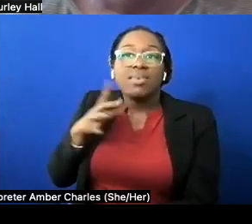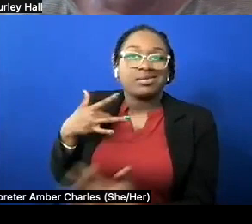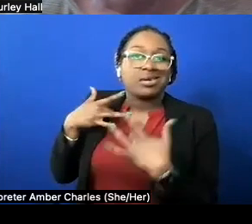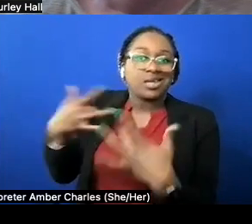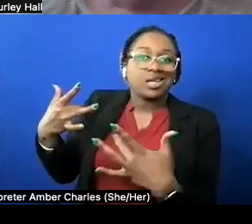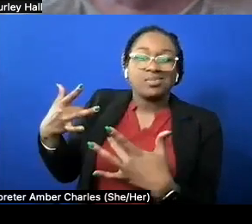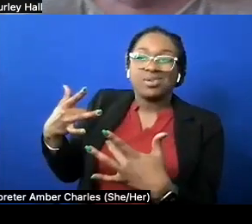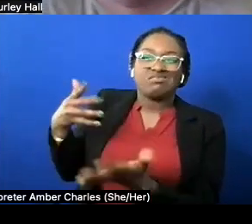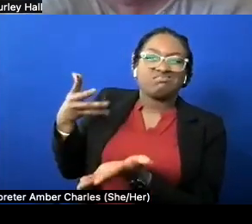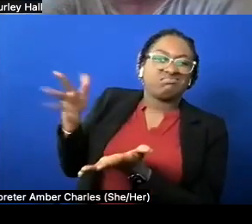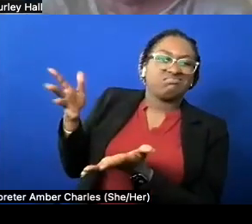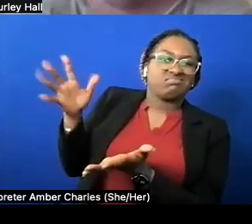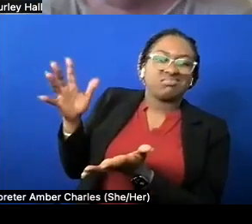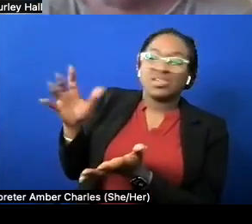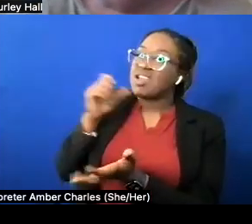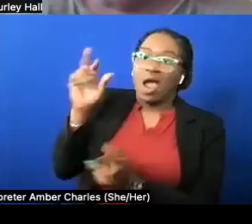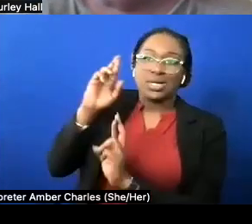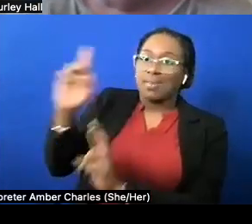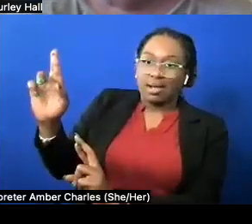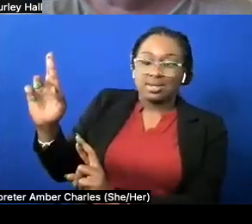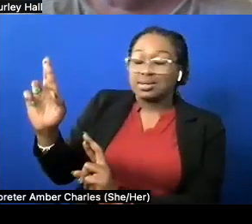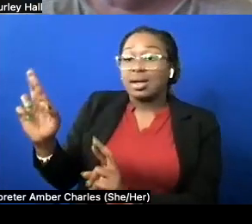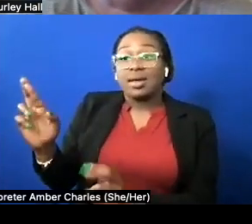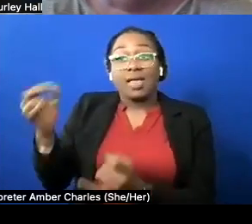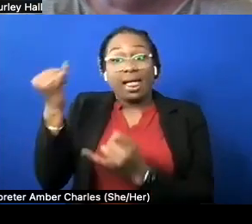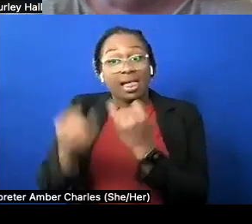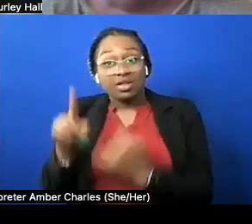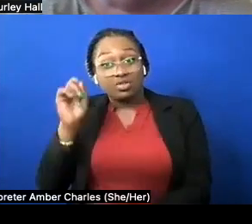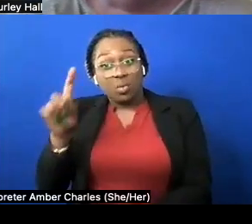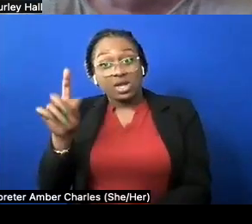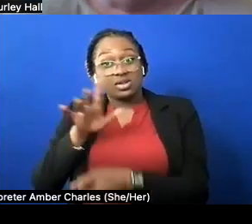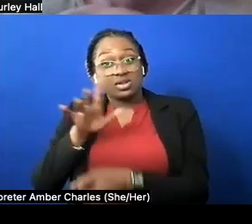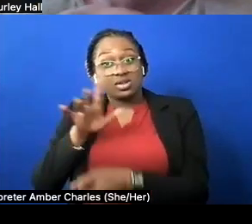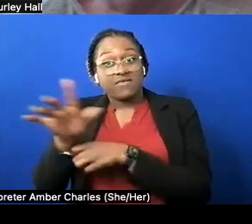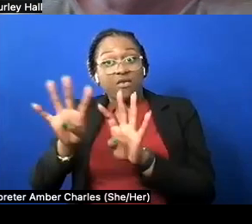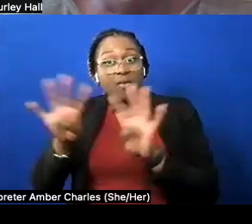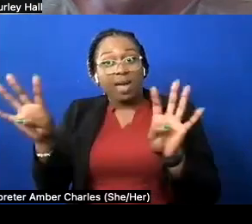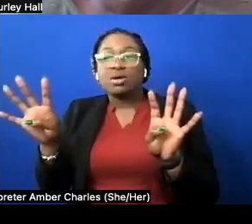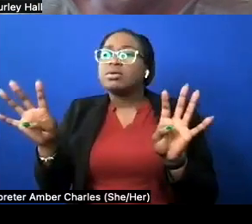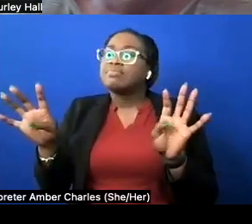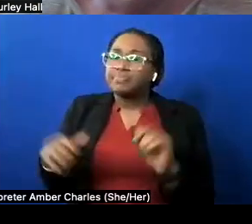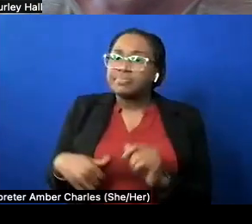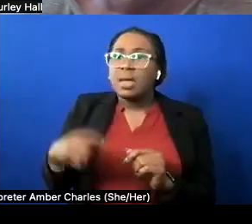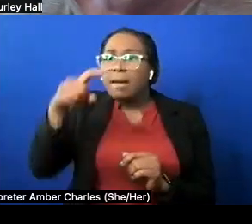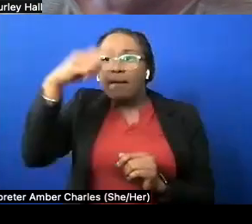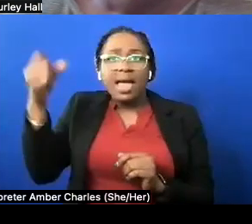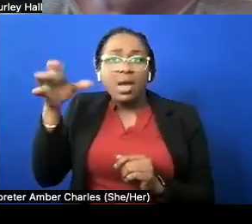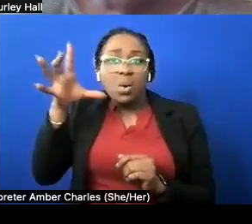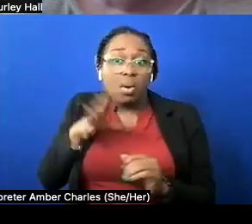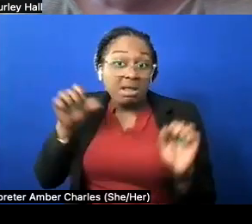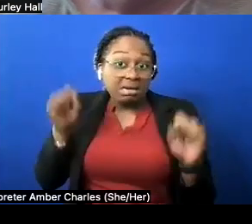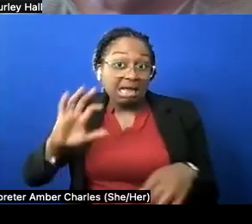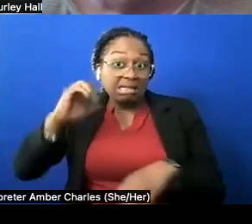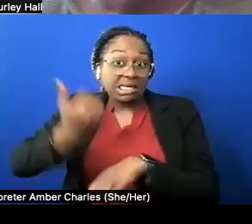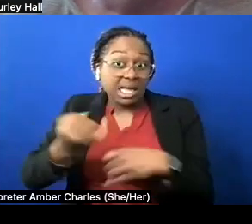The question I have for the entire panel to answer is, are Black women allowed to set boundaries?